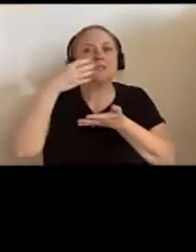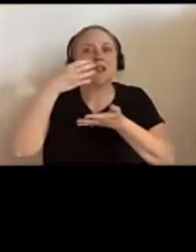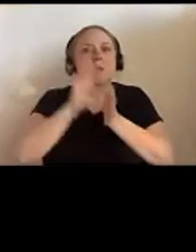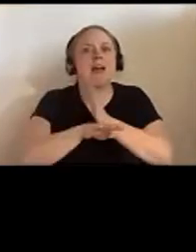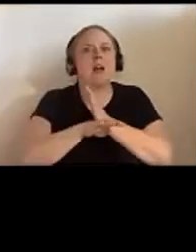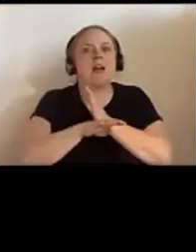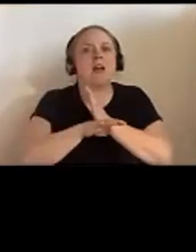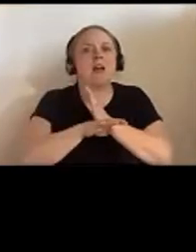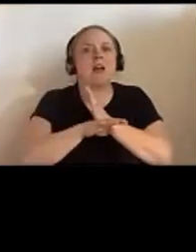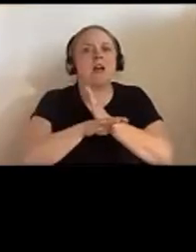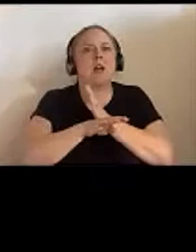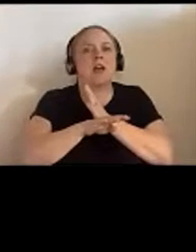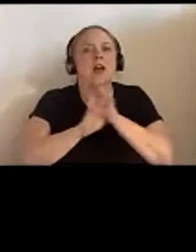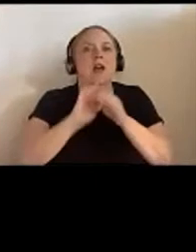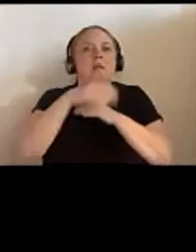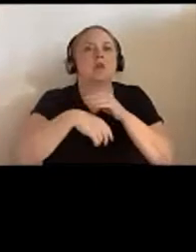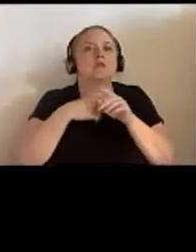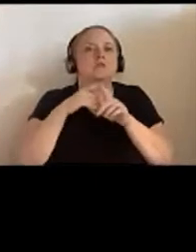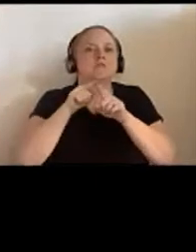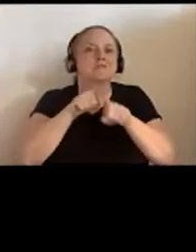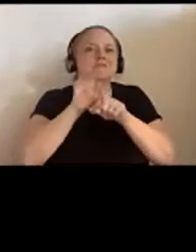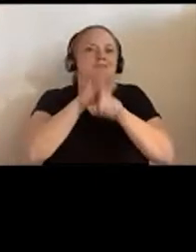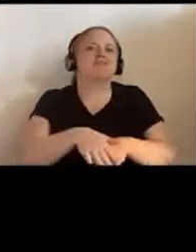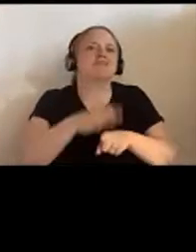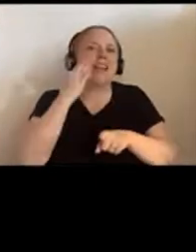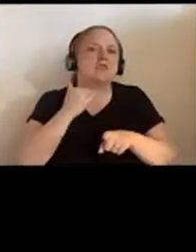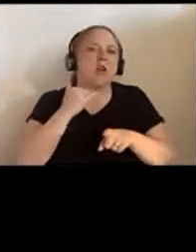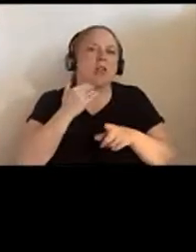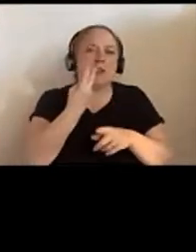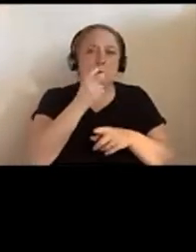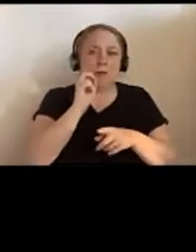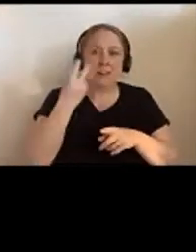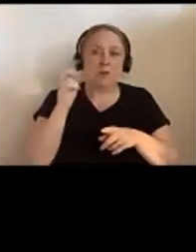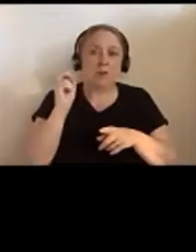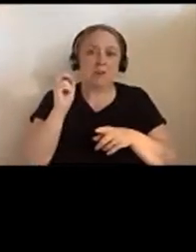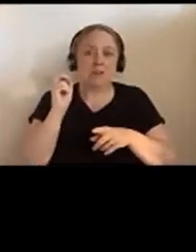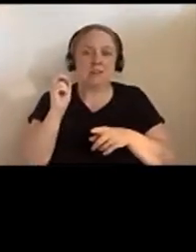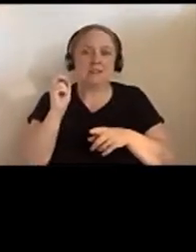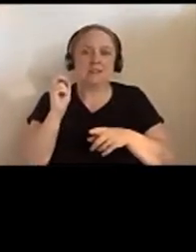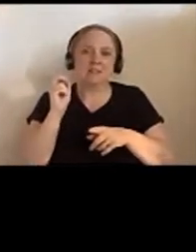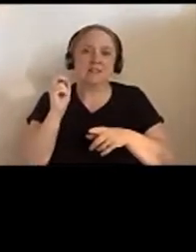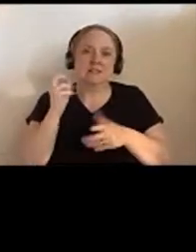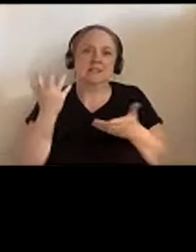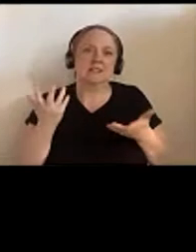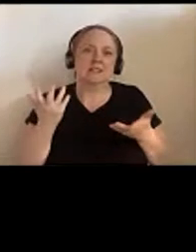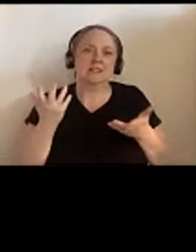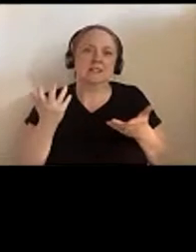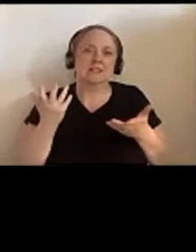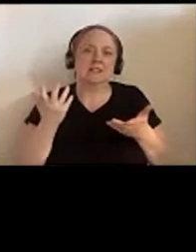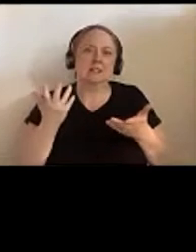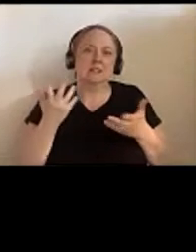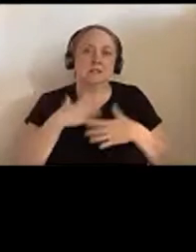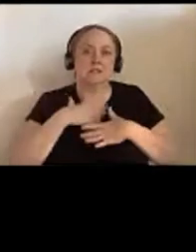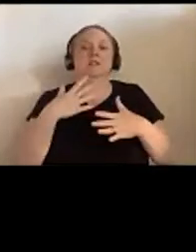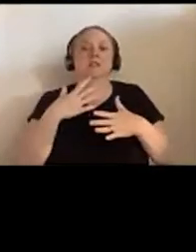being post-racial, and then 2020 having a very, I won't go over it, but we're having a very like rude awakening for a lot of